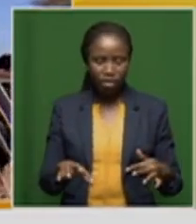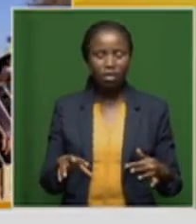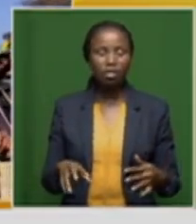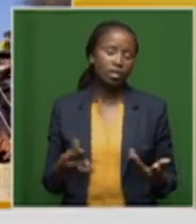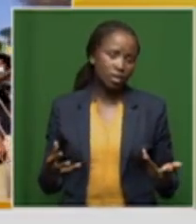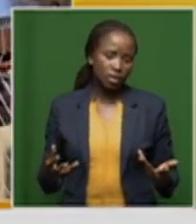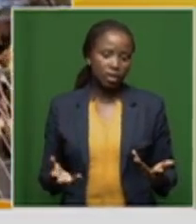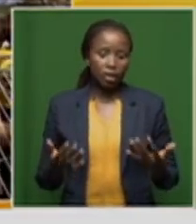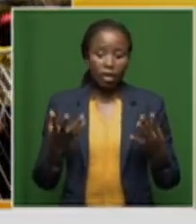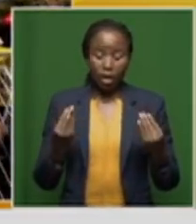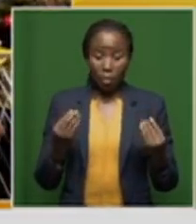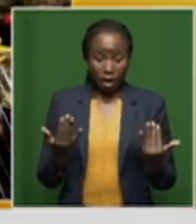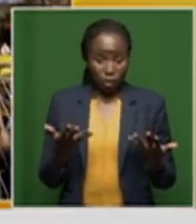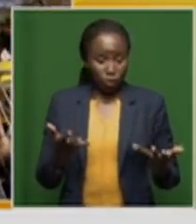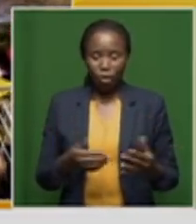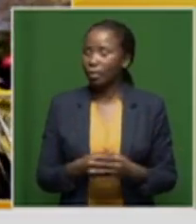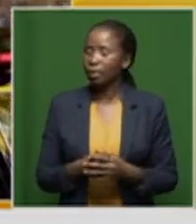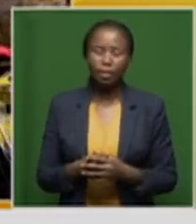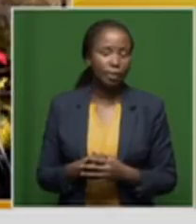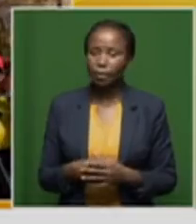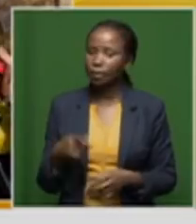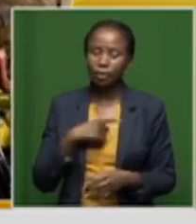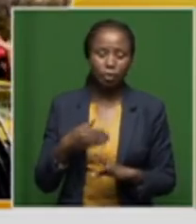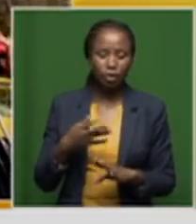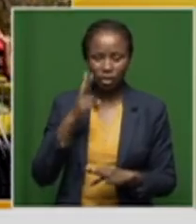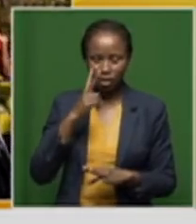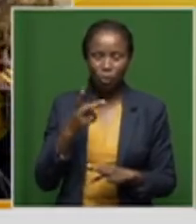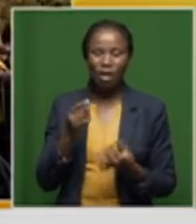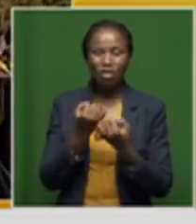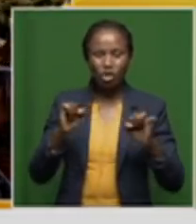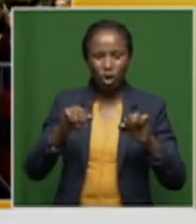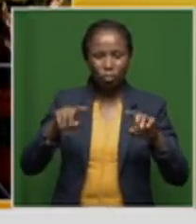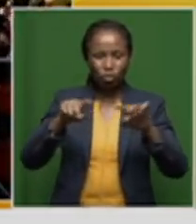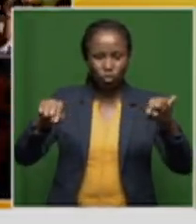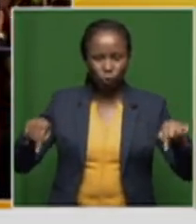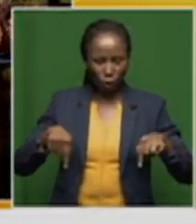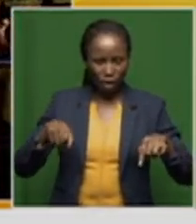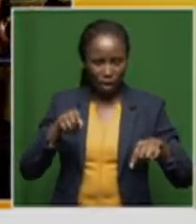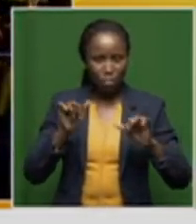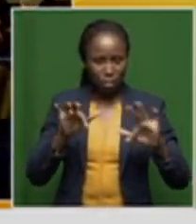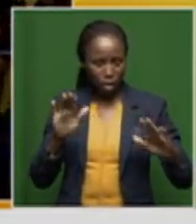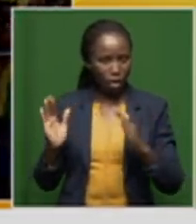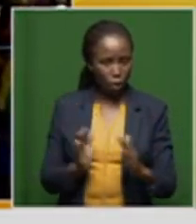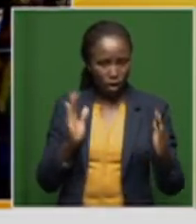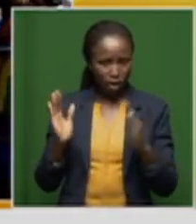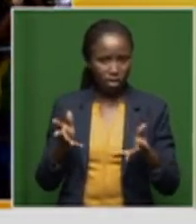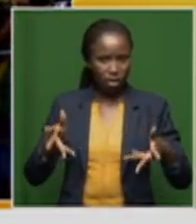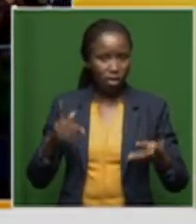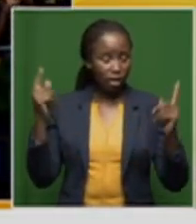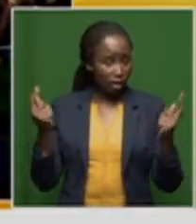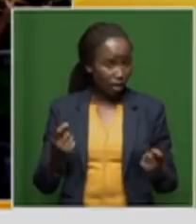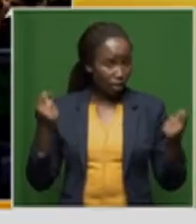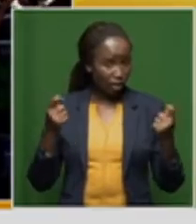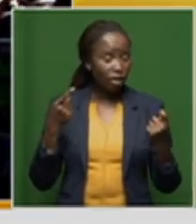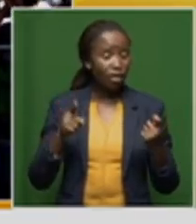not the numbers that they expected. If you look at the Freedom Square, the organizers for this event on behalf of the